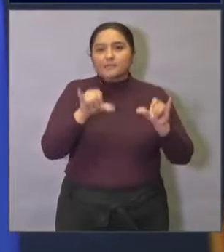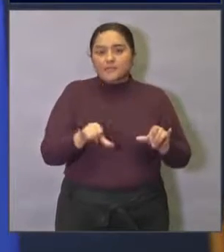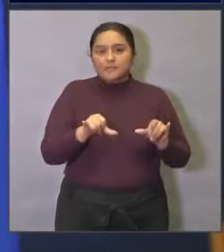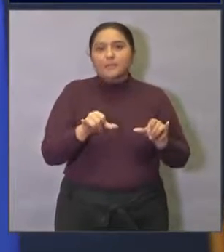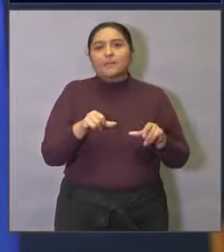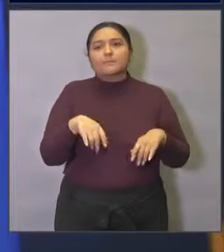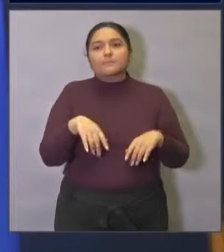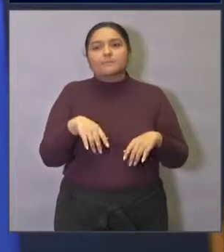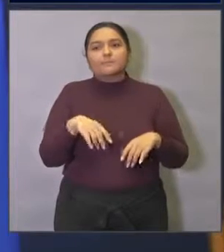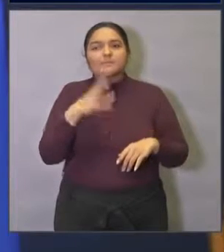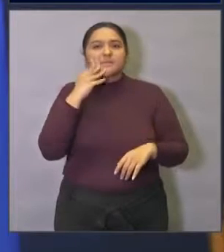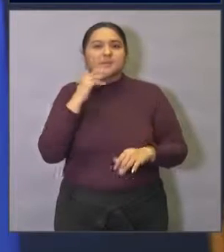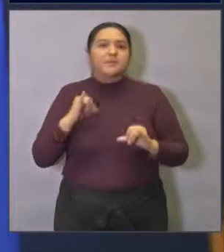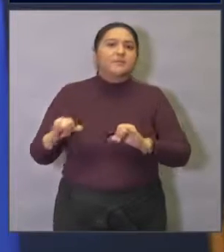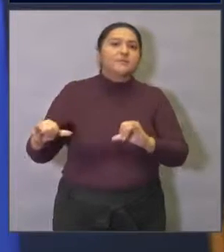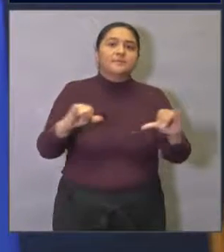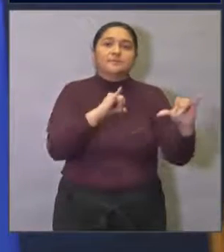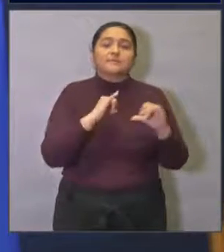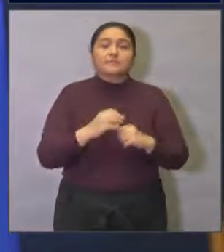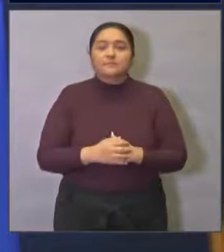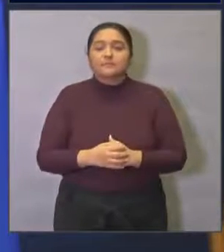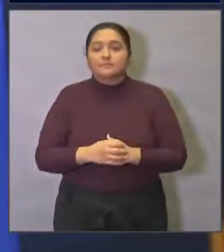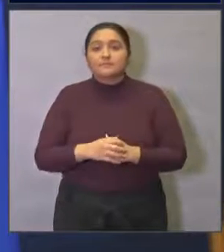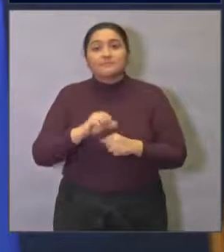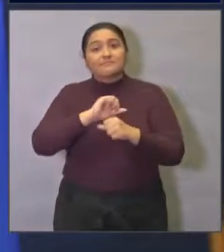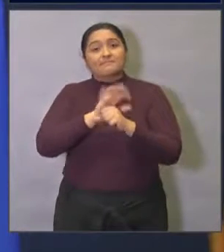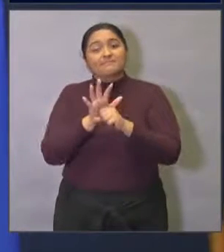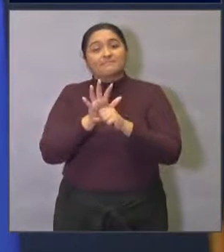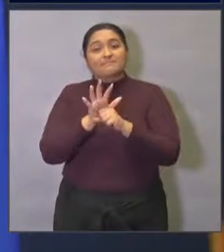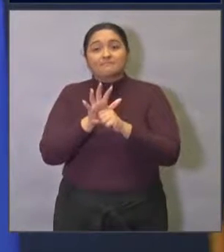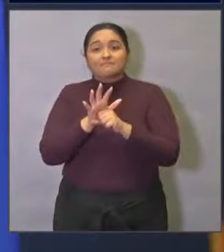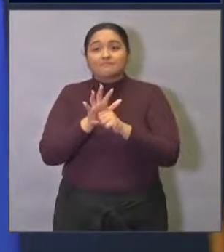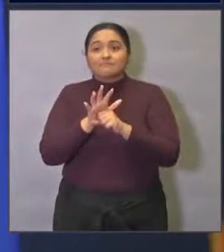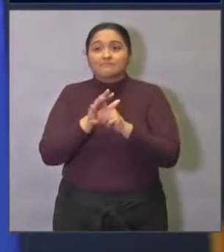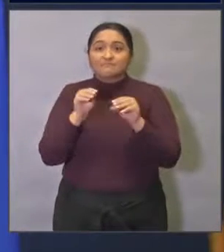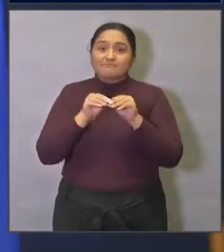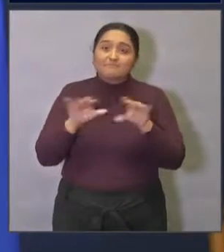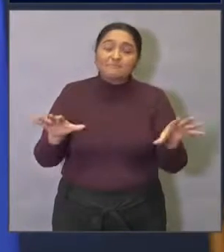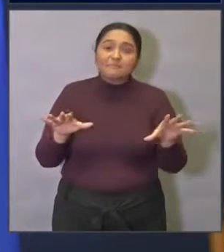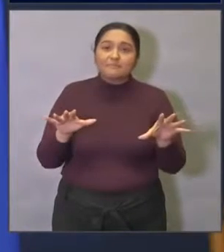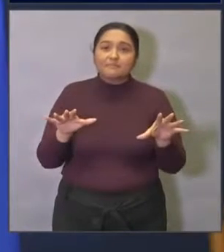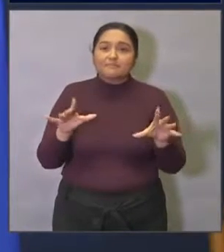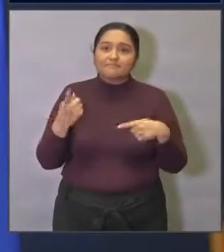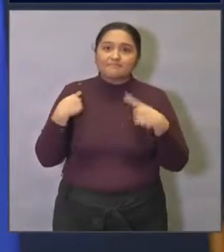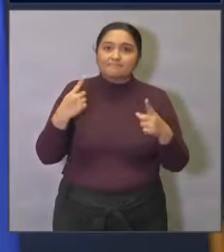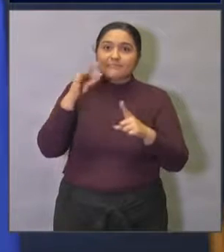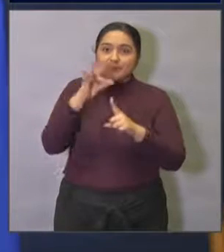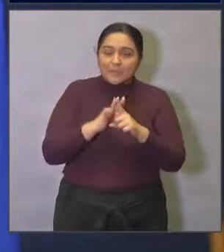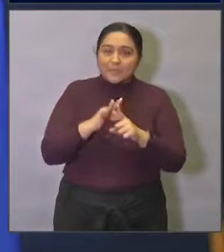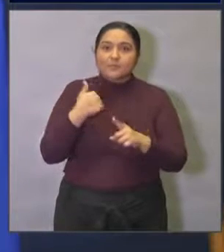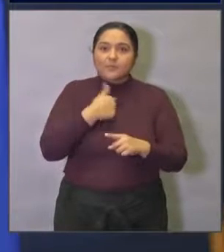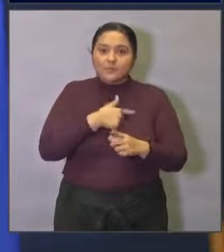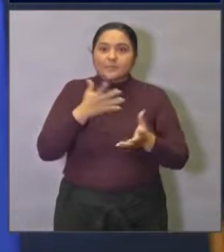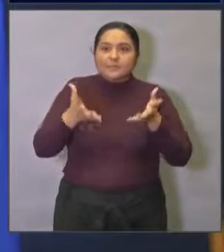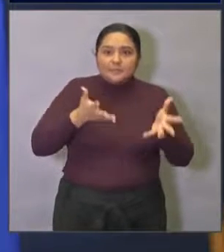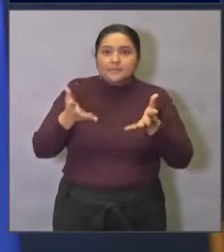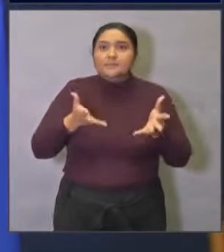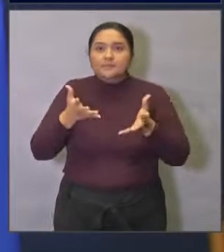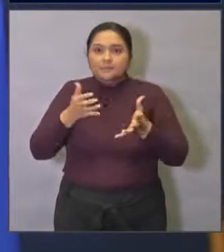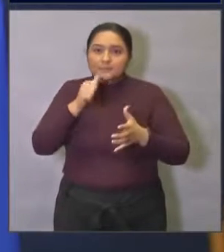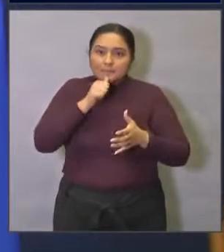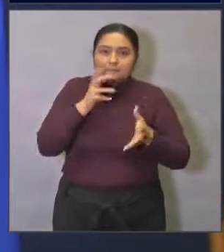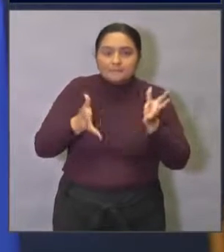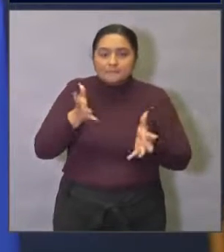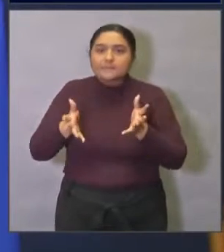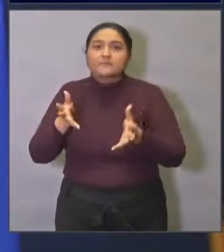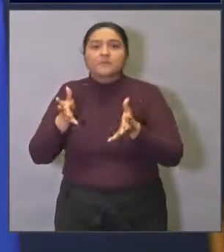inpatient wards. This pandemic is something that we have dealt with for over the last 9 months since this spring, and we have